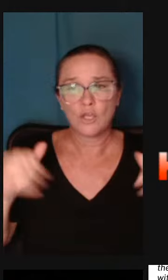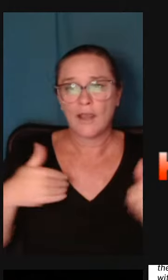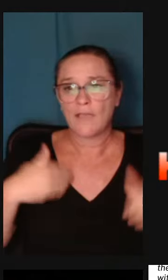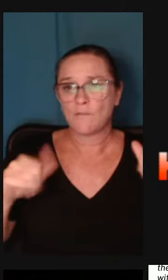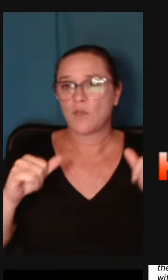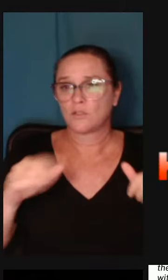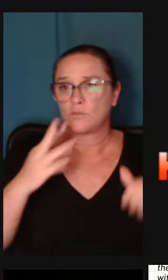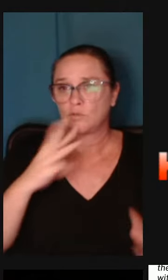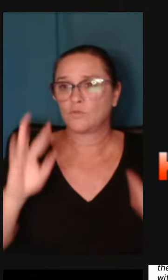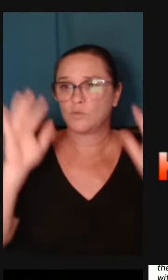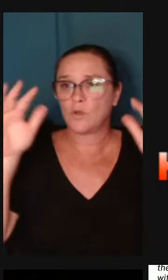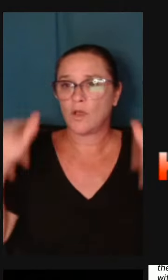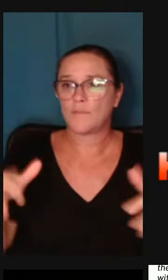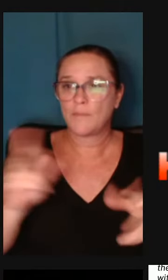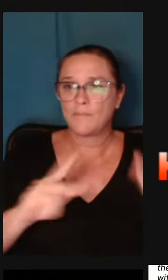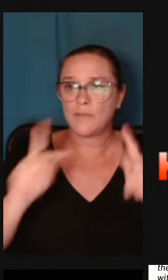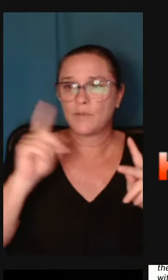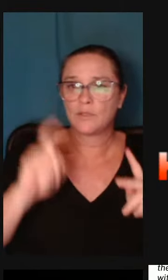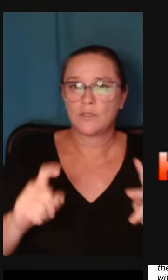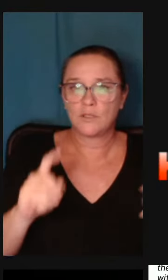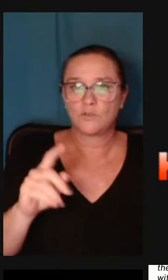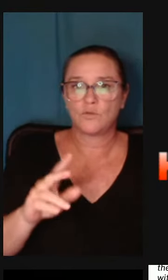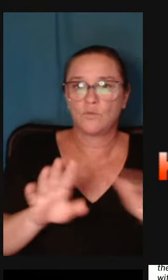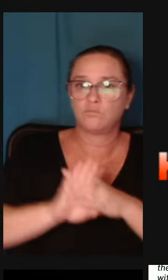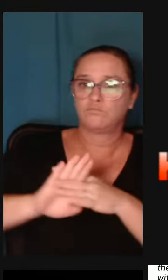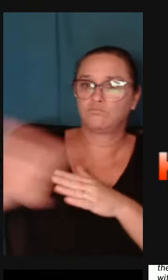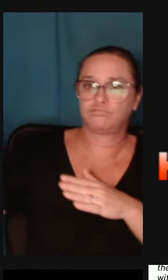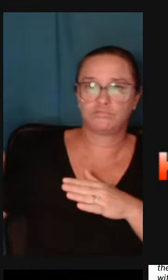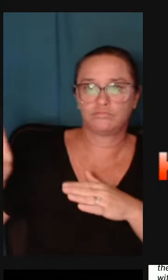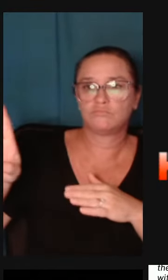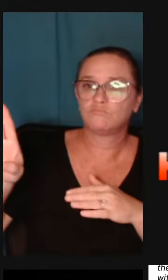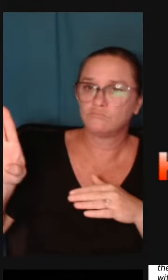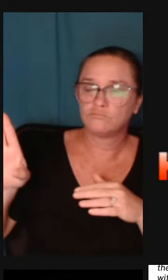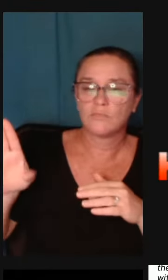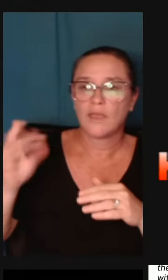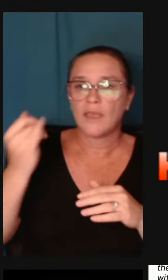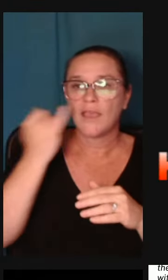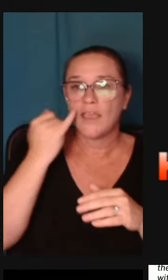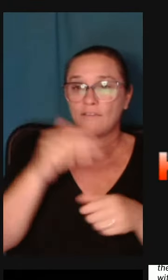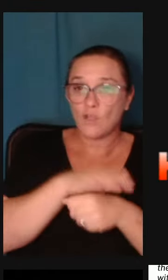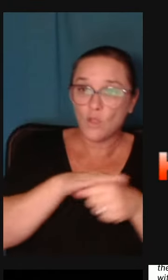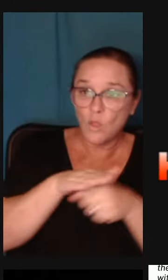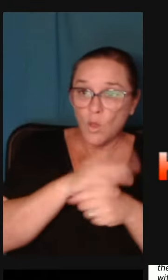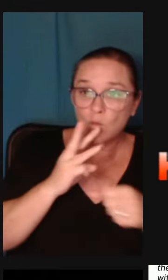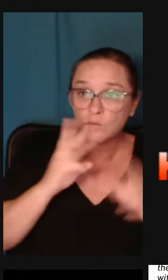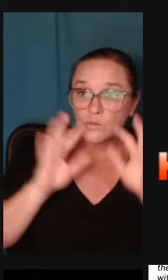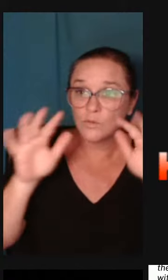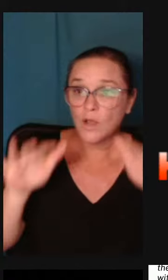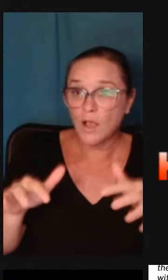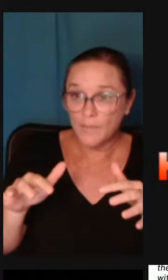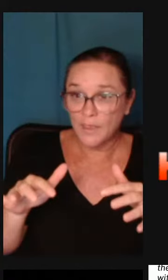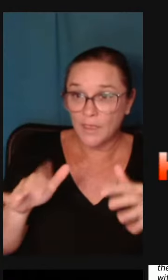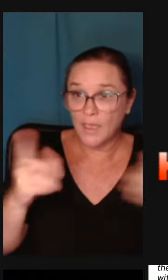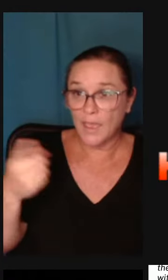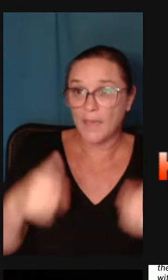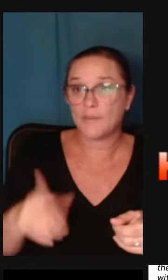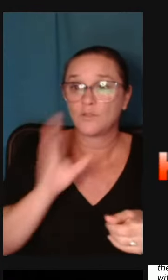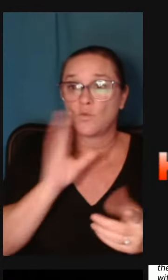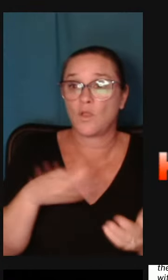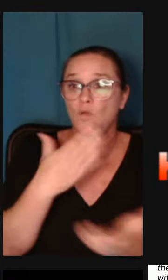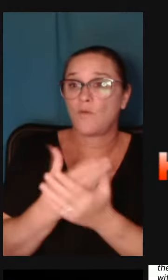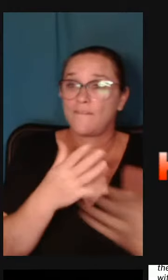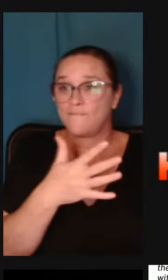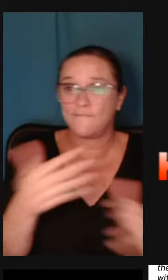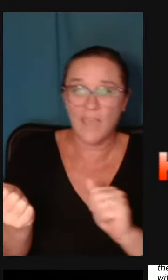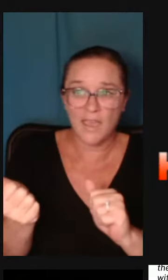the coast should immediately head for higher ground. If a local tsunami is generated, it will arrive quickly, possibly before